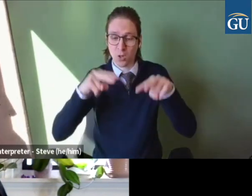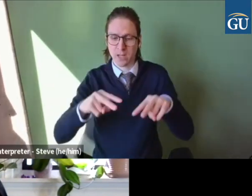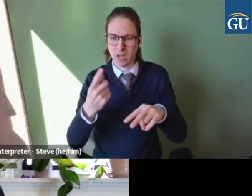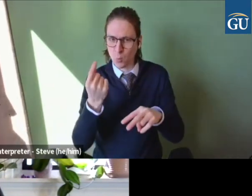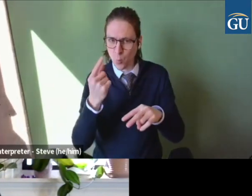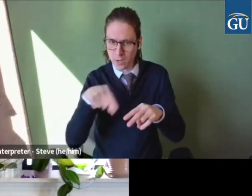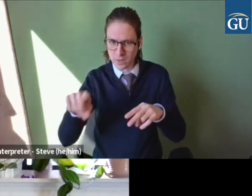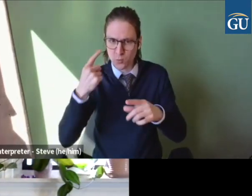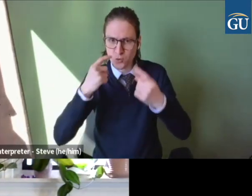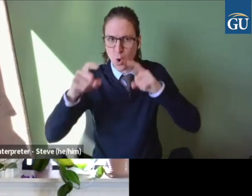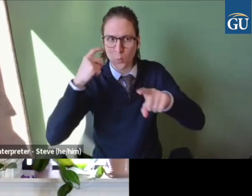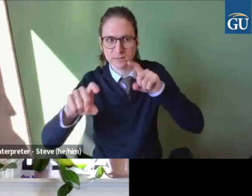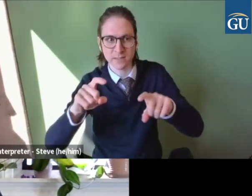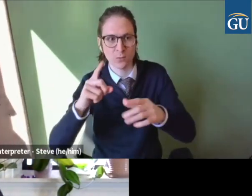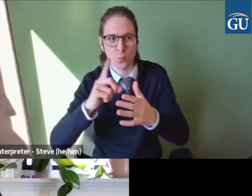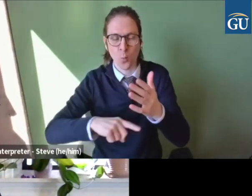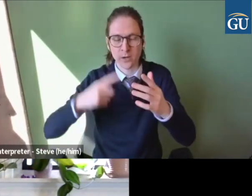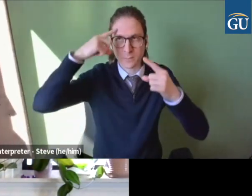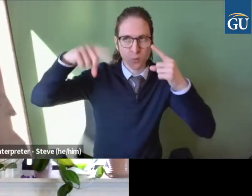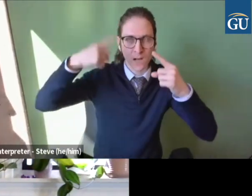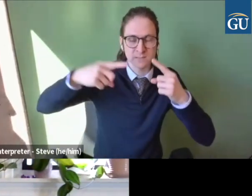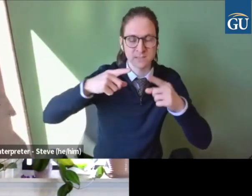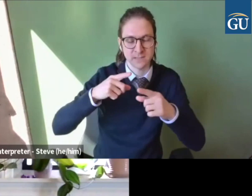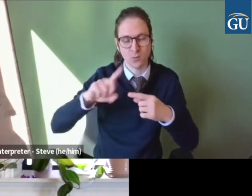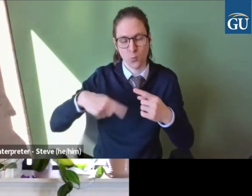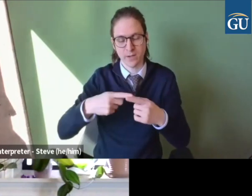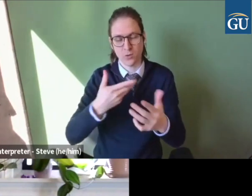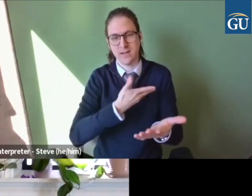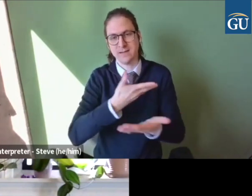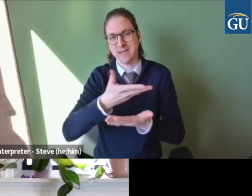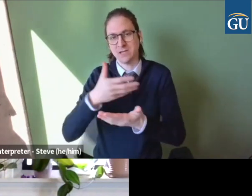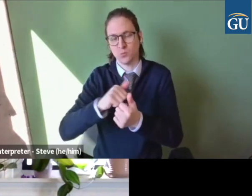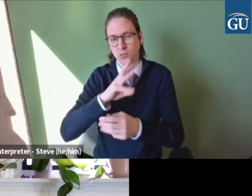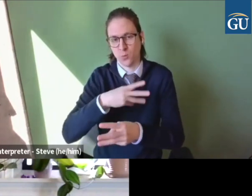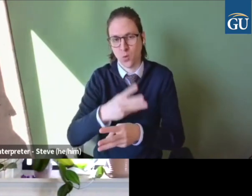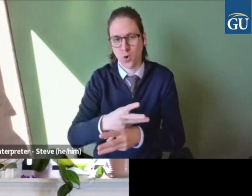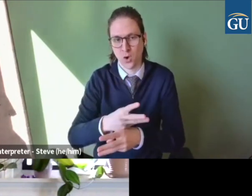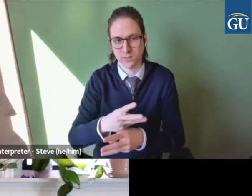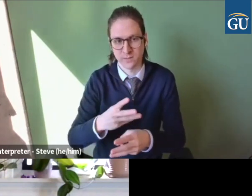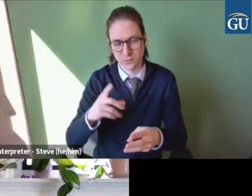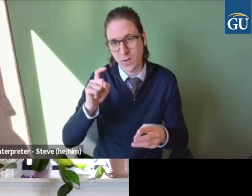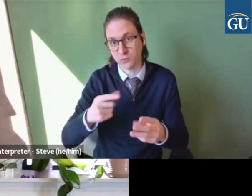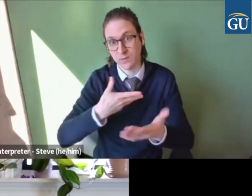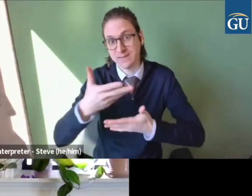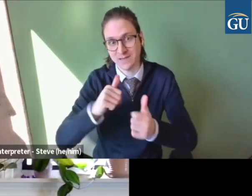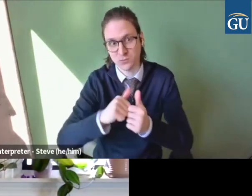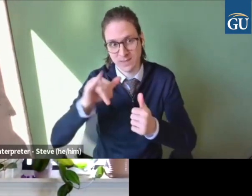with the world, which is absolutely an essential part of engaging with information so that you can learn about that